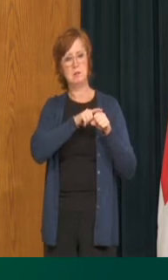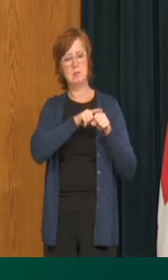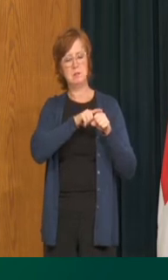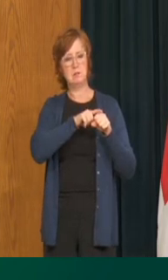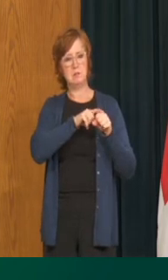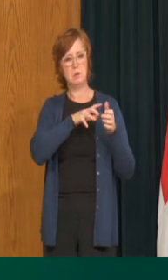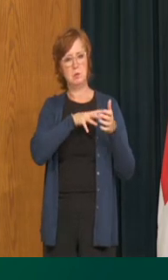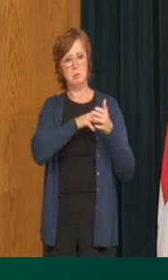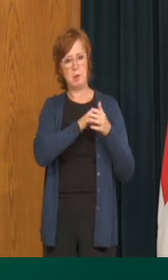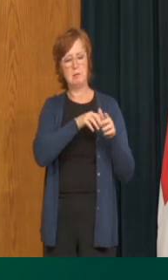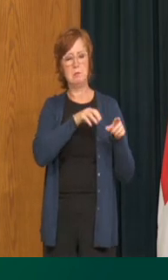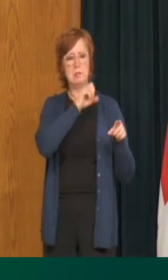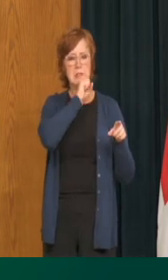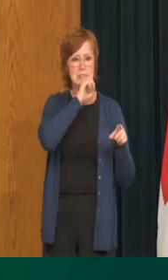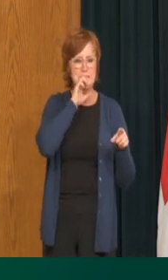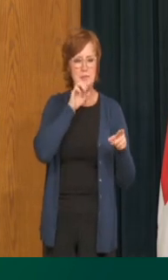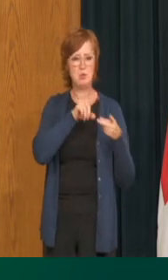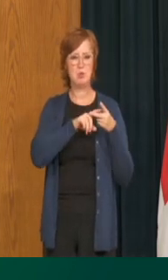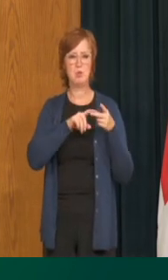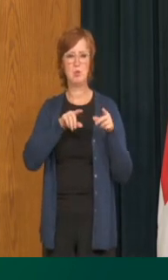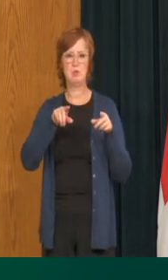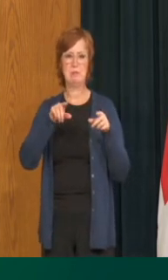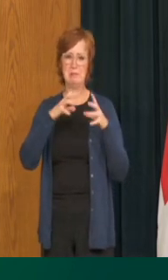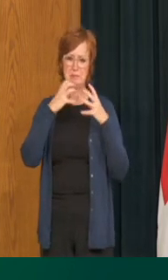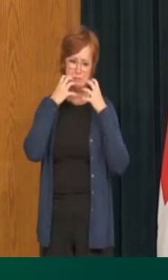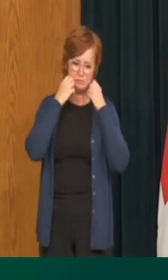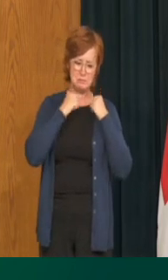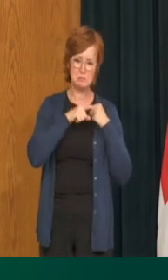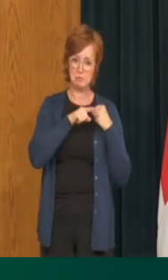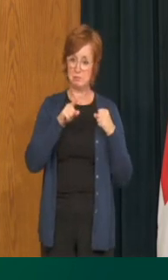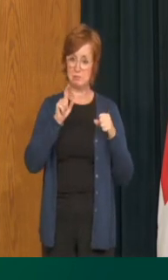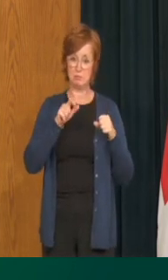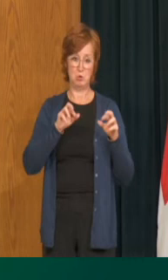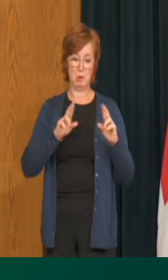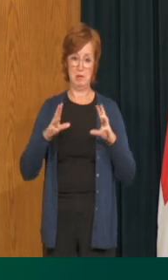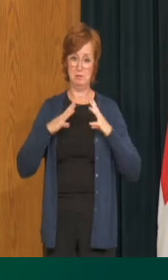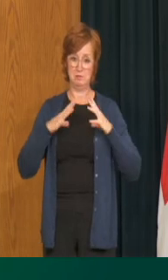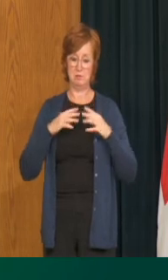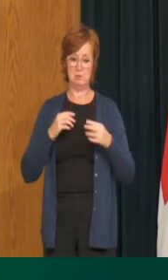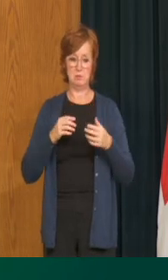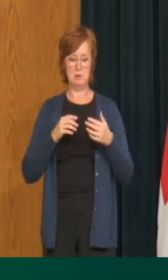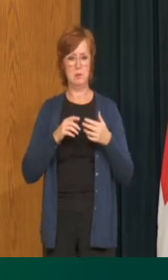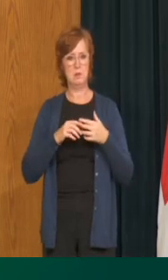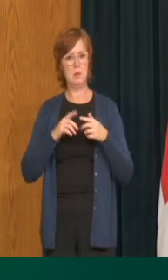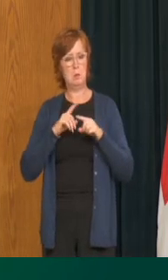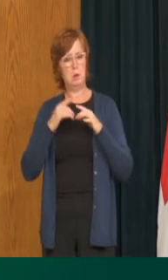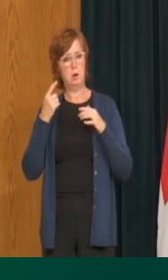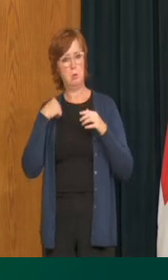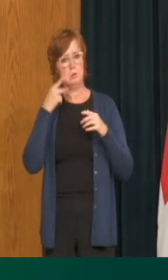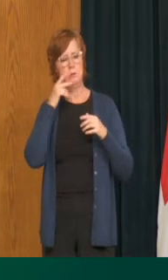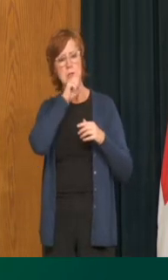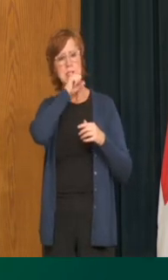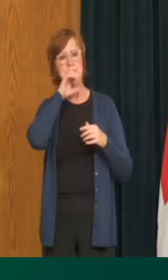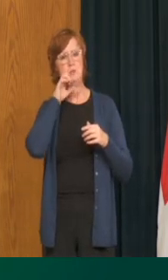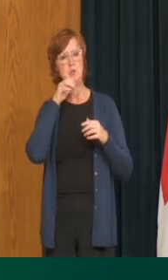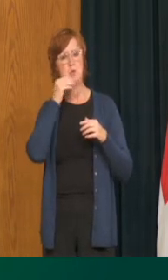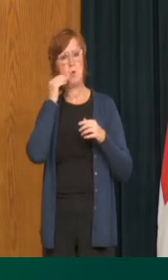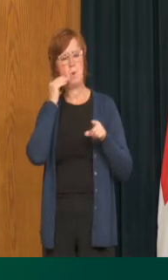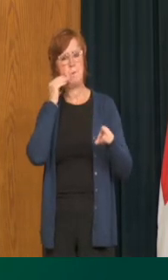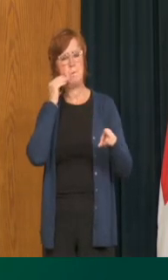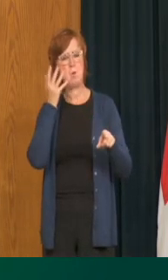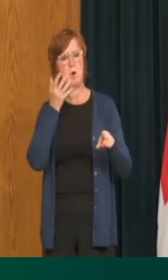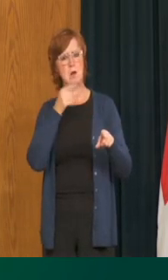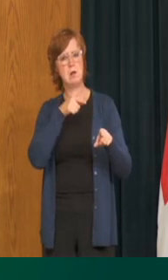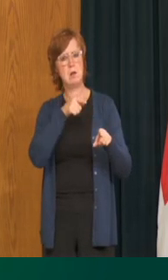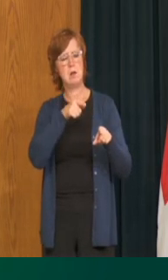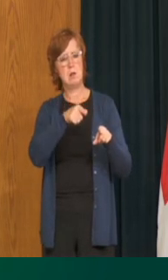that's essential. But, having said that, we have seen that, visitation policies have been relaxed, outdoor visitations are allowed where